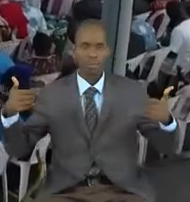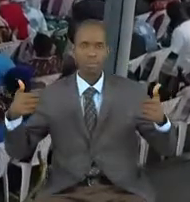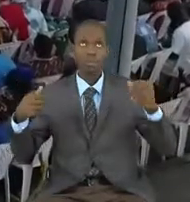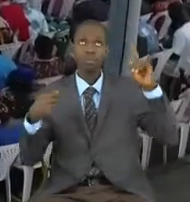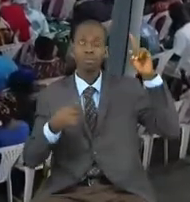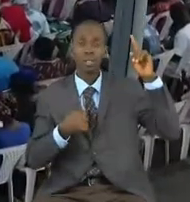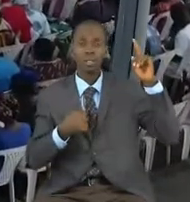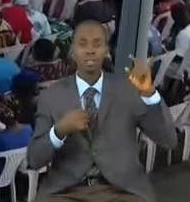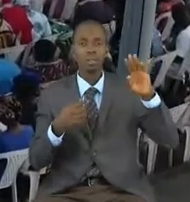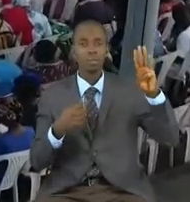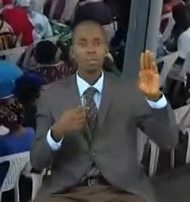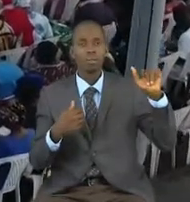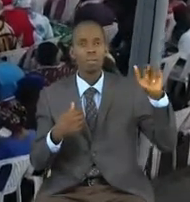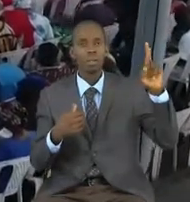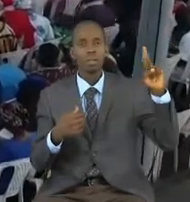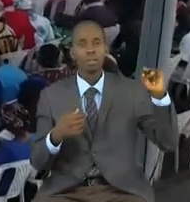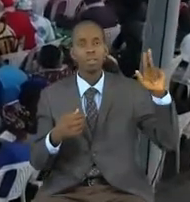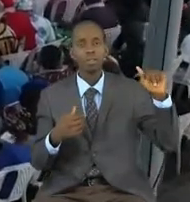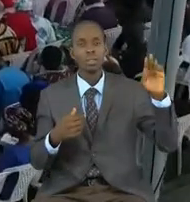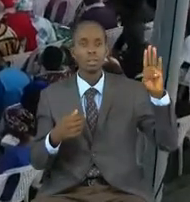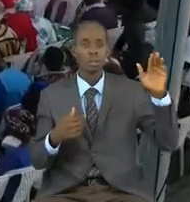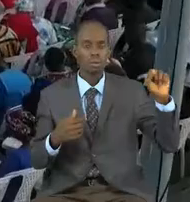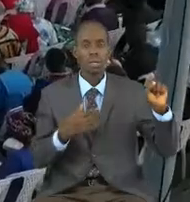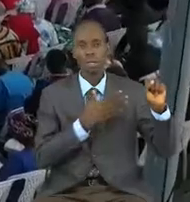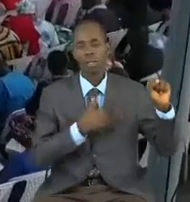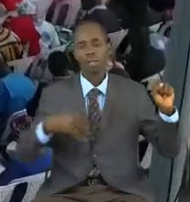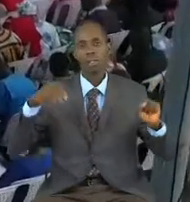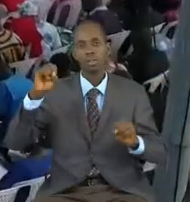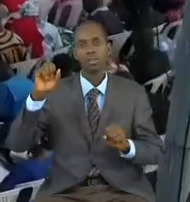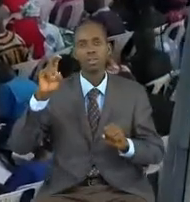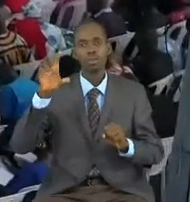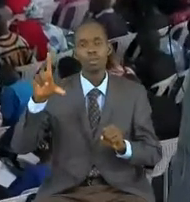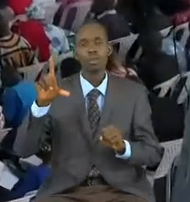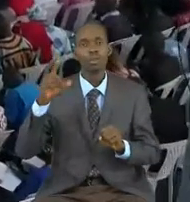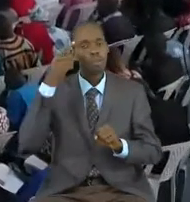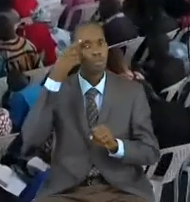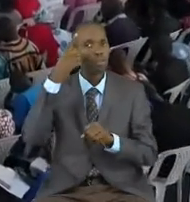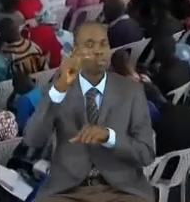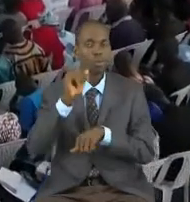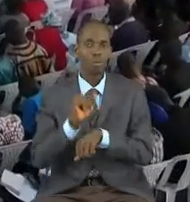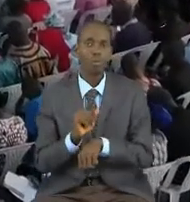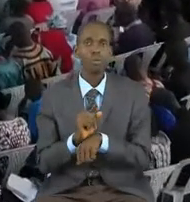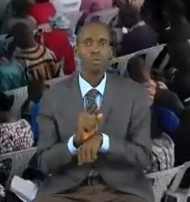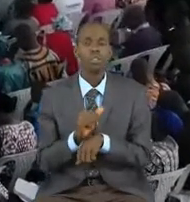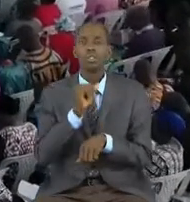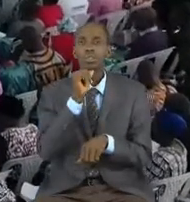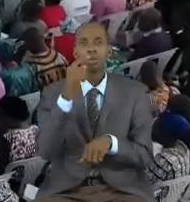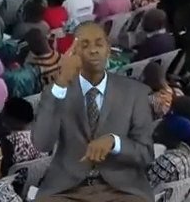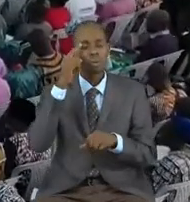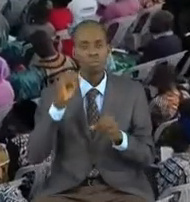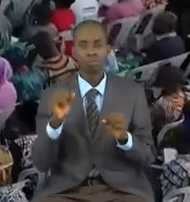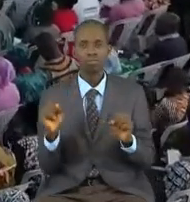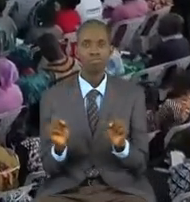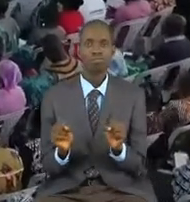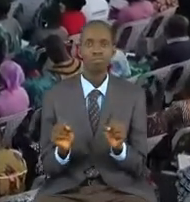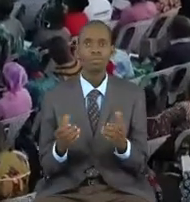Barnabas and Saul, for the work. Not for shaking while they're in